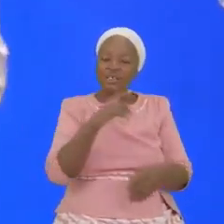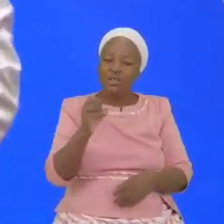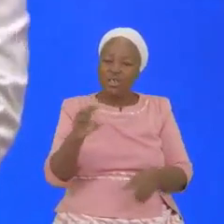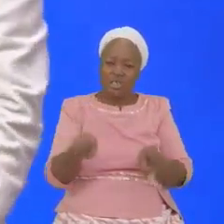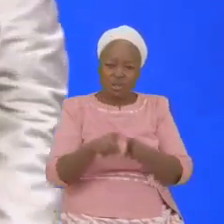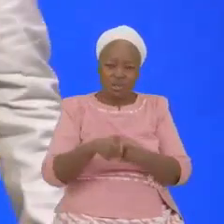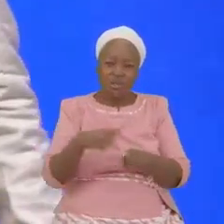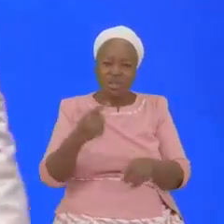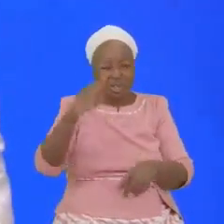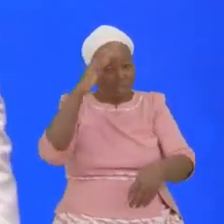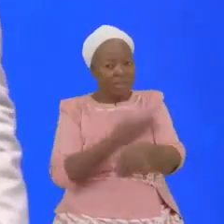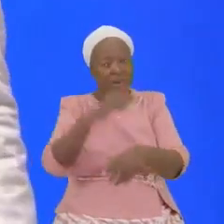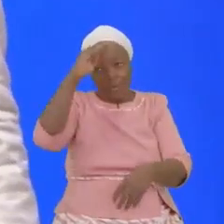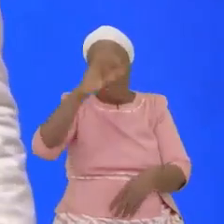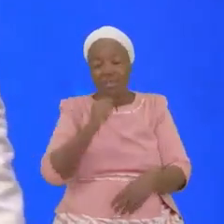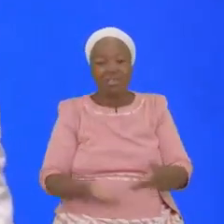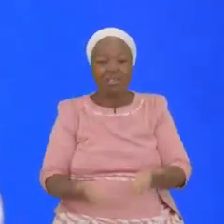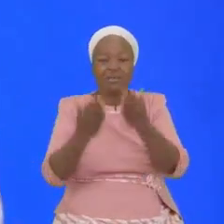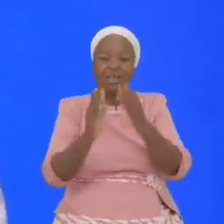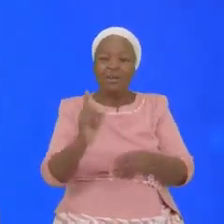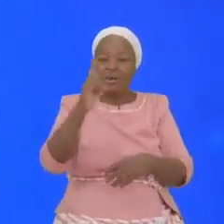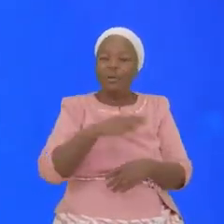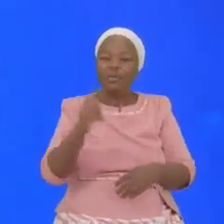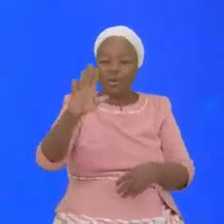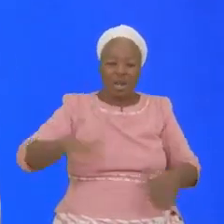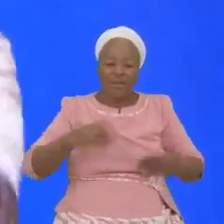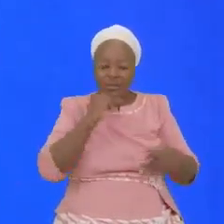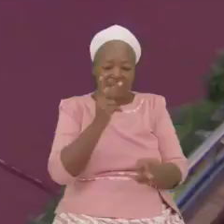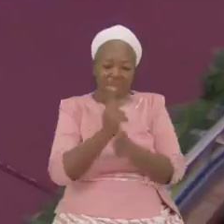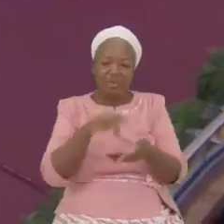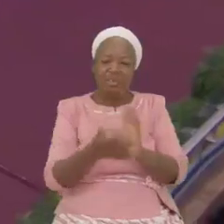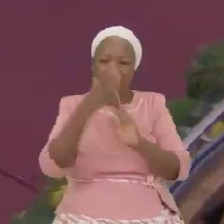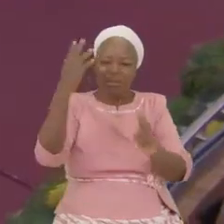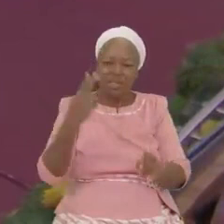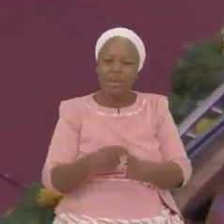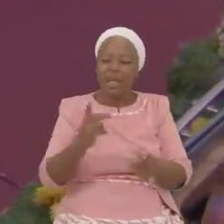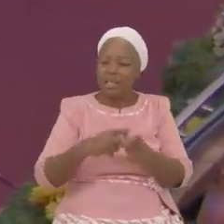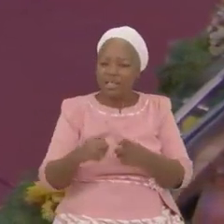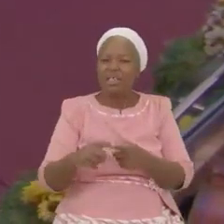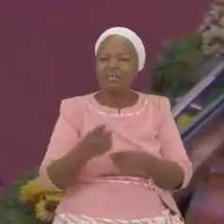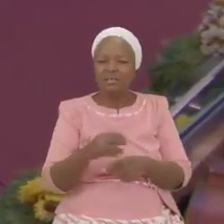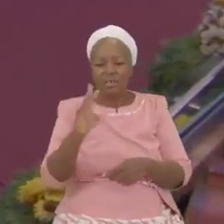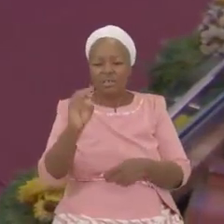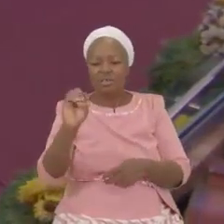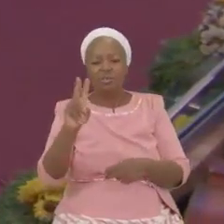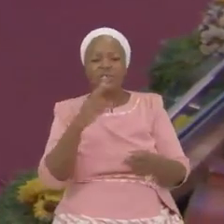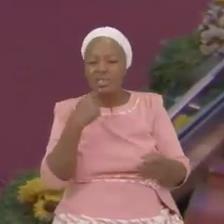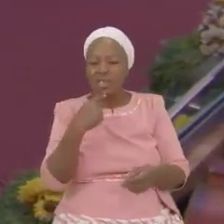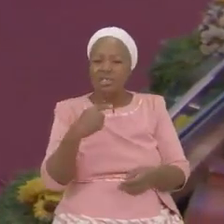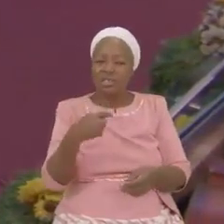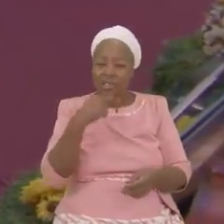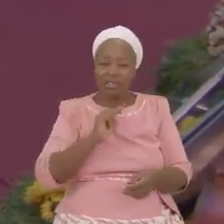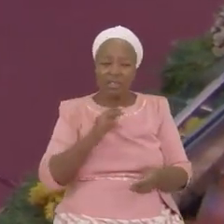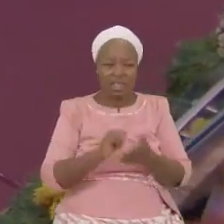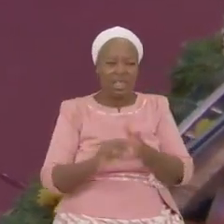is lifted up. Your life is preserved in Jesus' name. Deuteronomy tells us, and he says, if